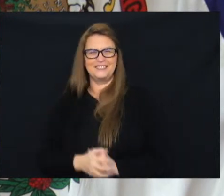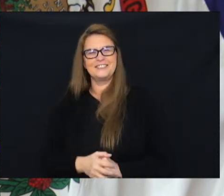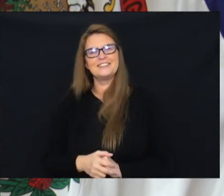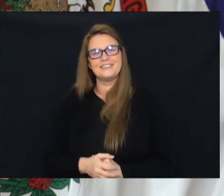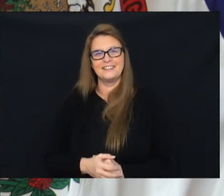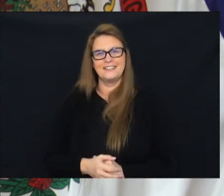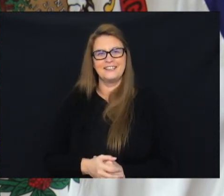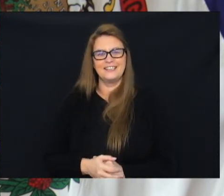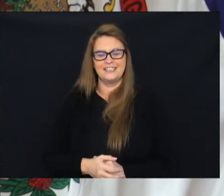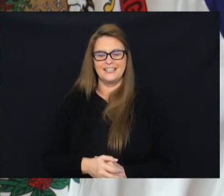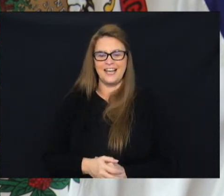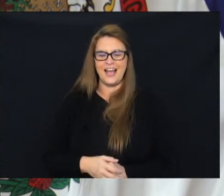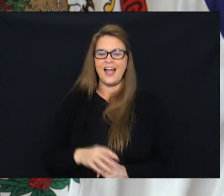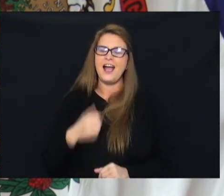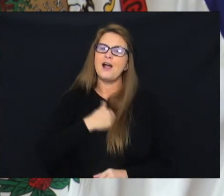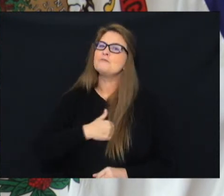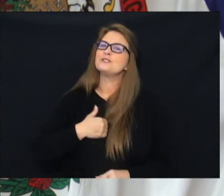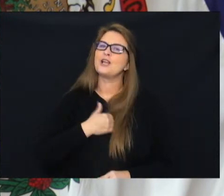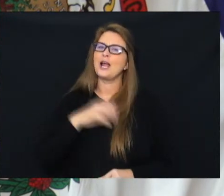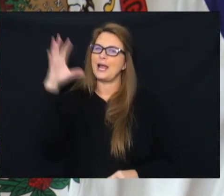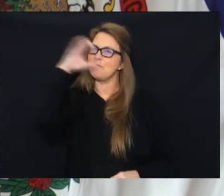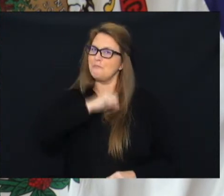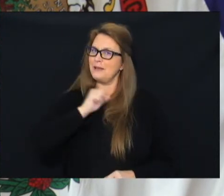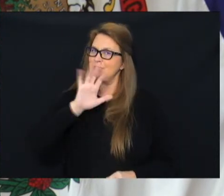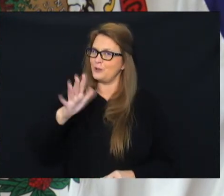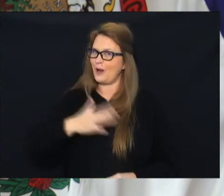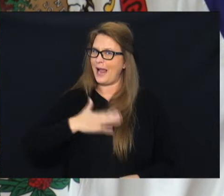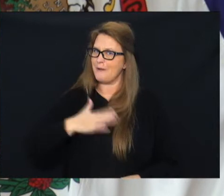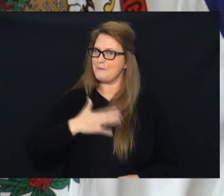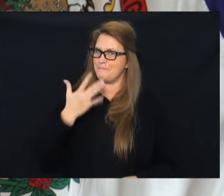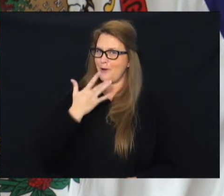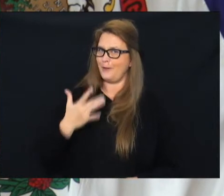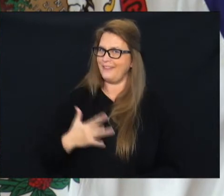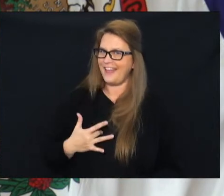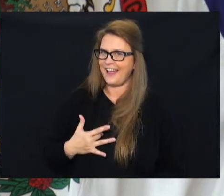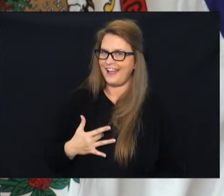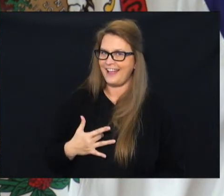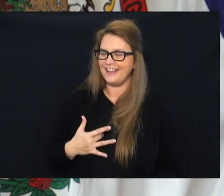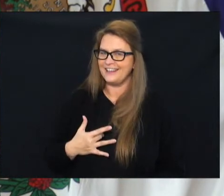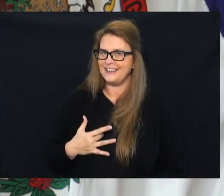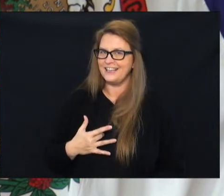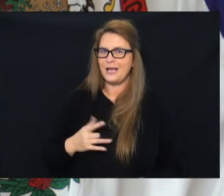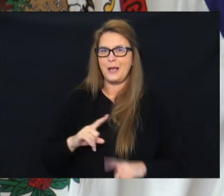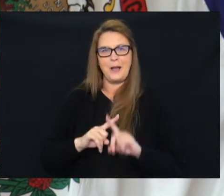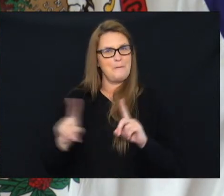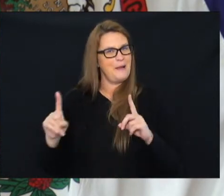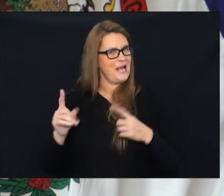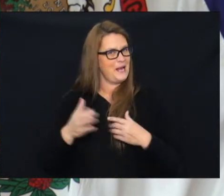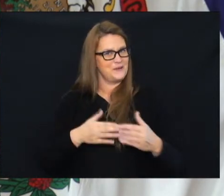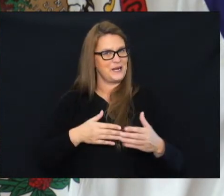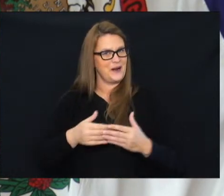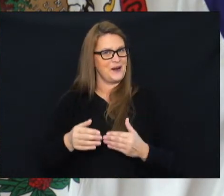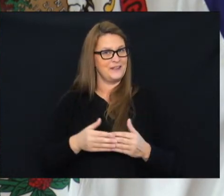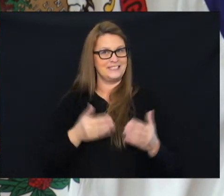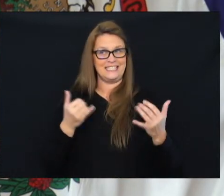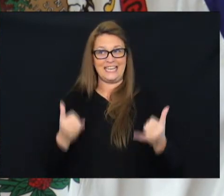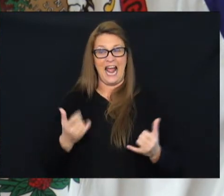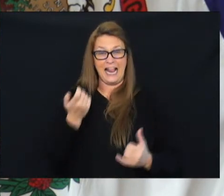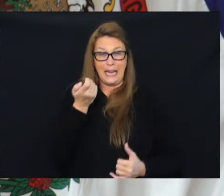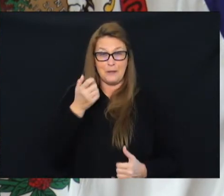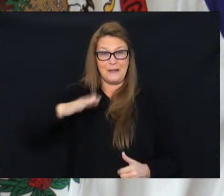I didn't get to wish you, happy birthday, on your birthday, but nevertheless, I know it's belated,